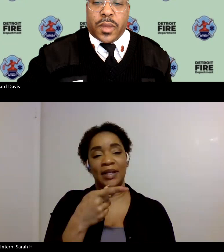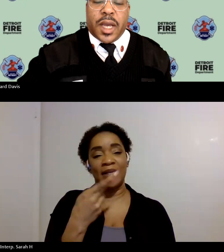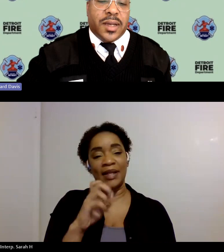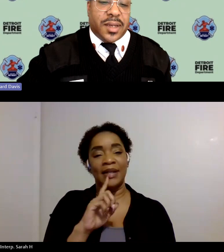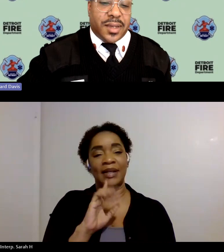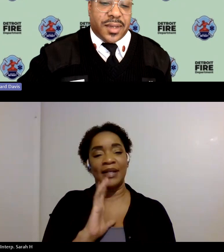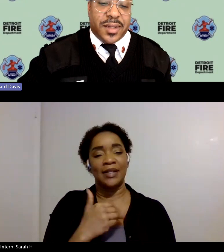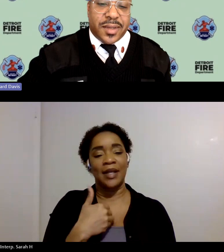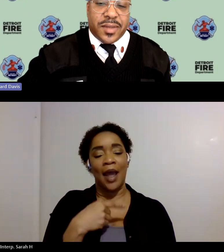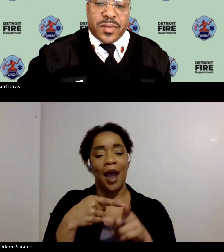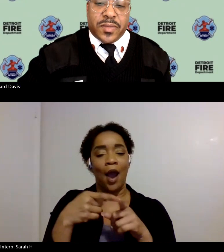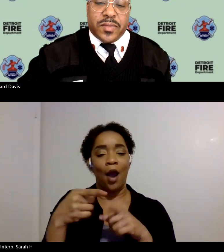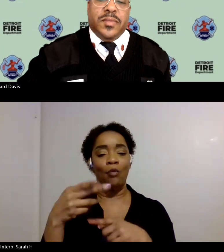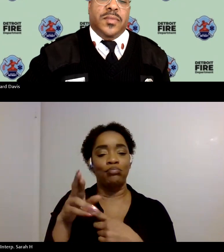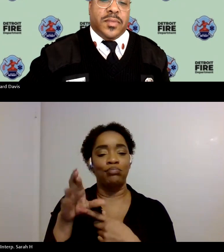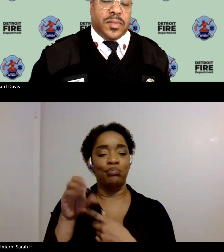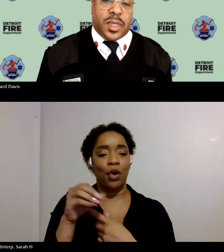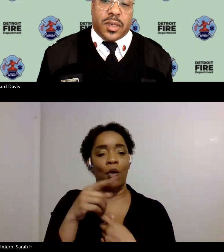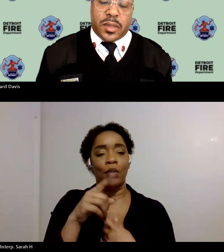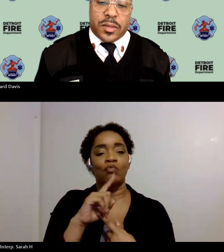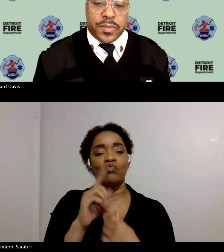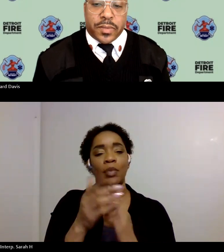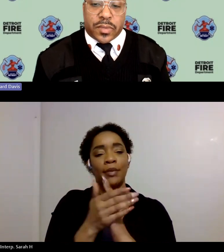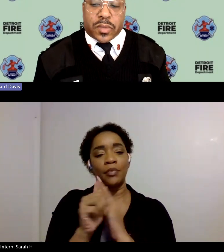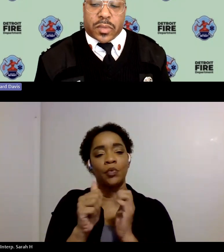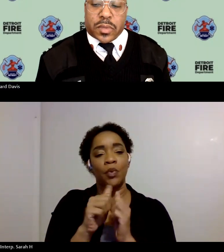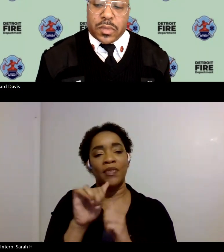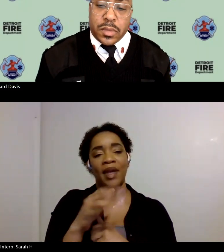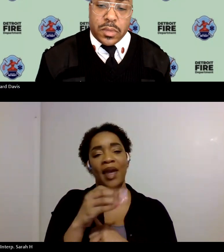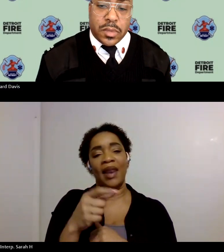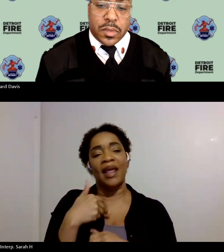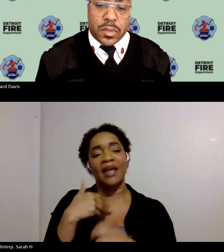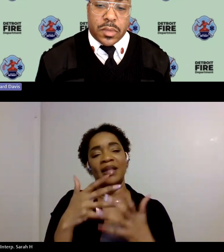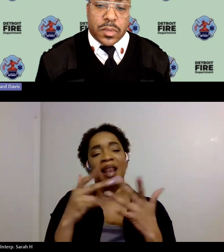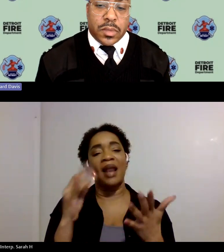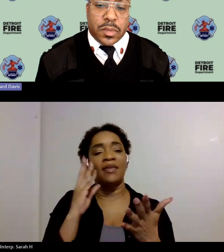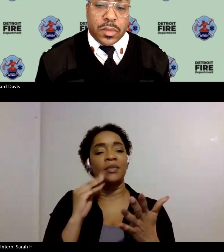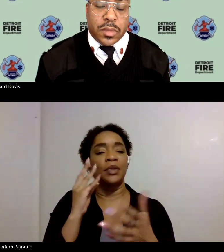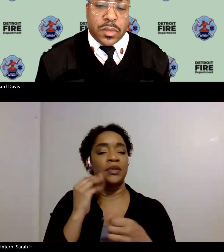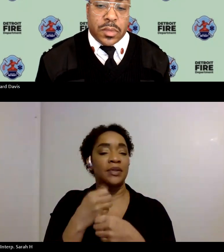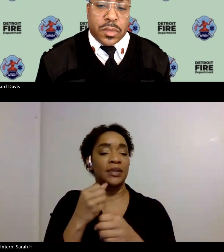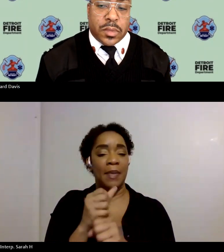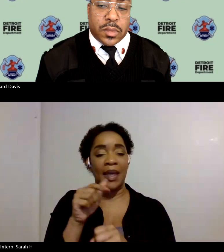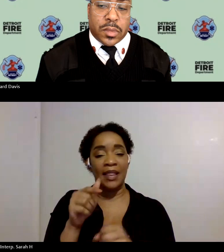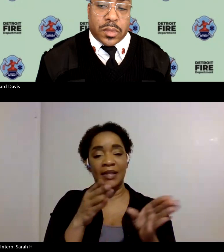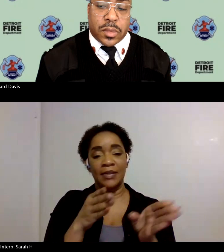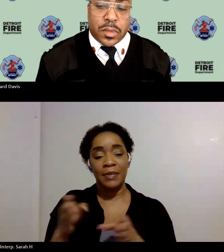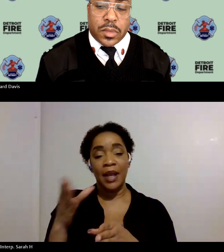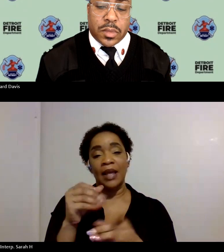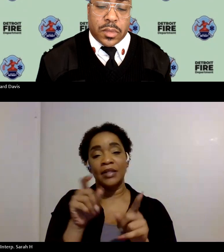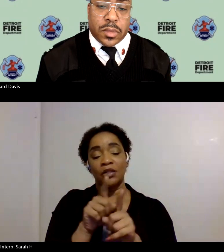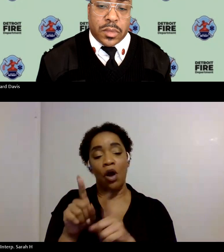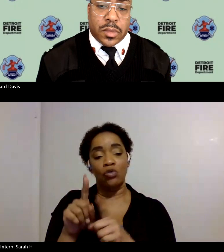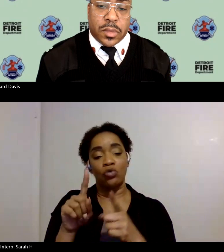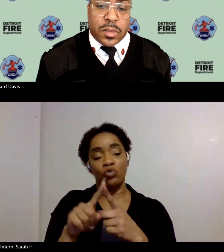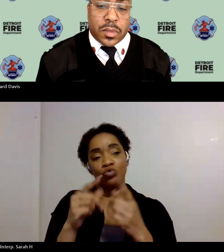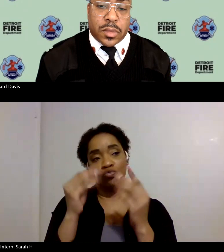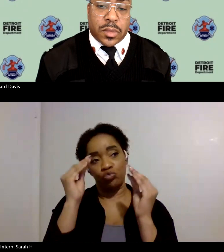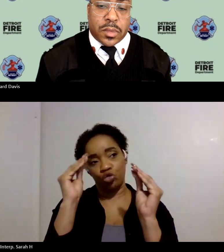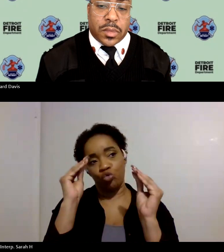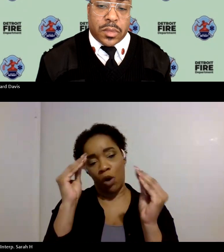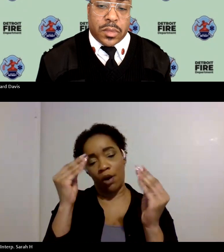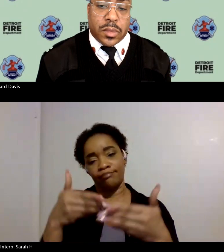good at that. He has a lot of experience in making these plans and also in public instruction. But know that if